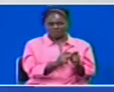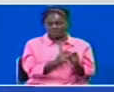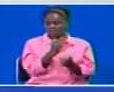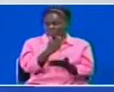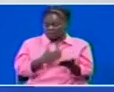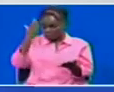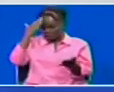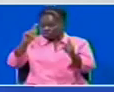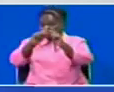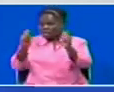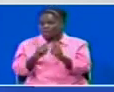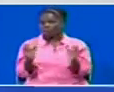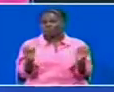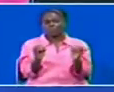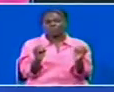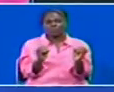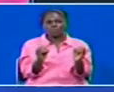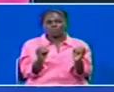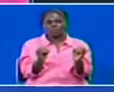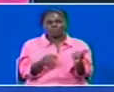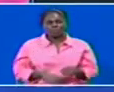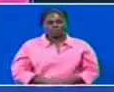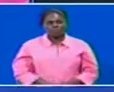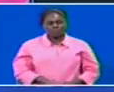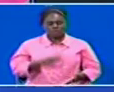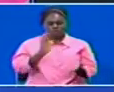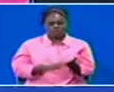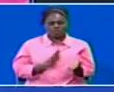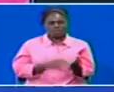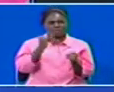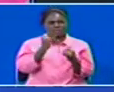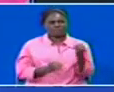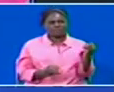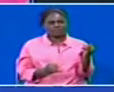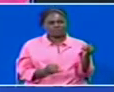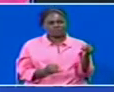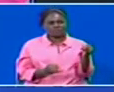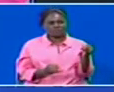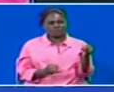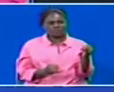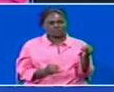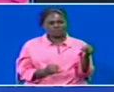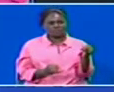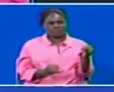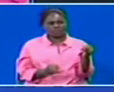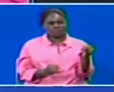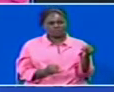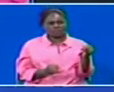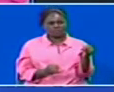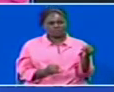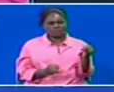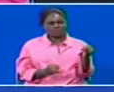tribes. Okay. Where would we get to in your closing comments? Prof. is talking about, you know, where he hopes to see the